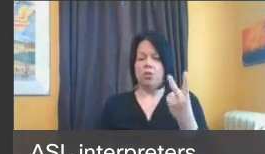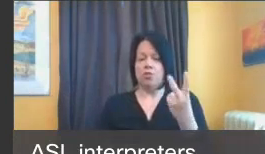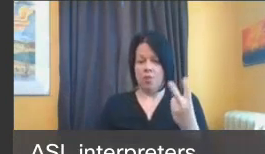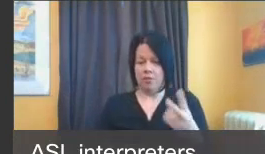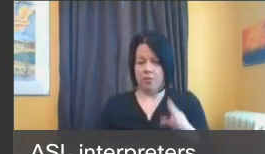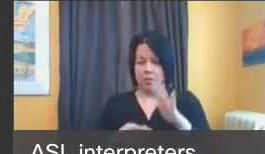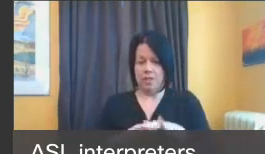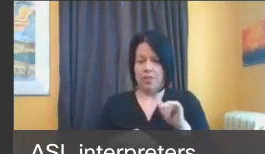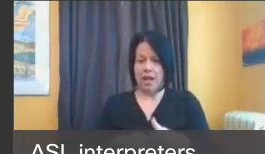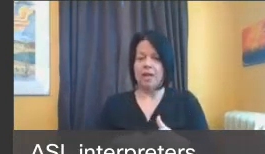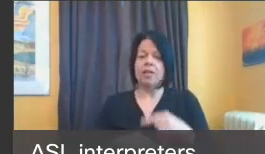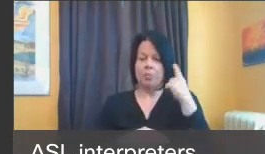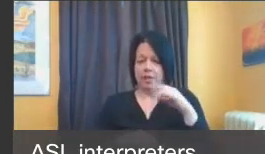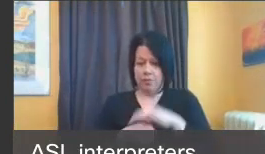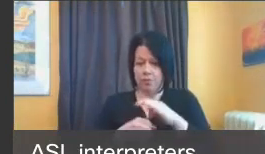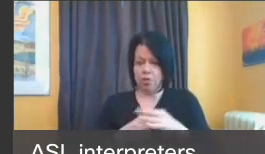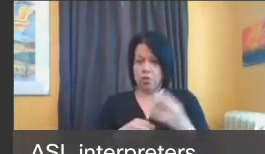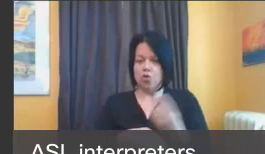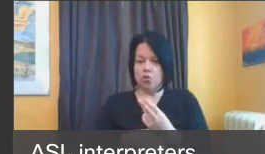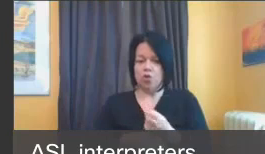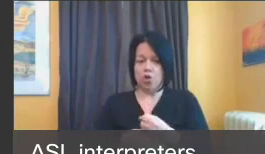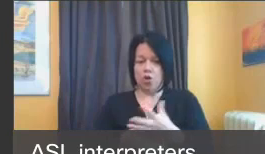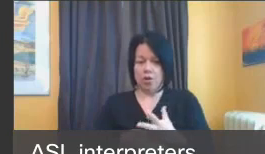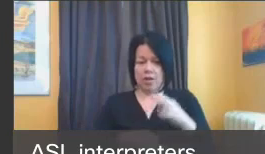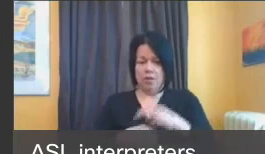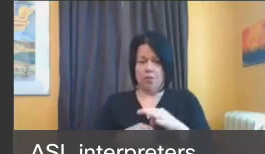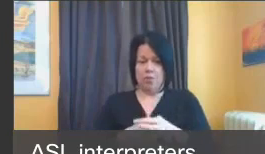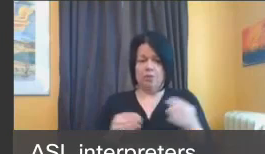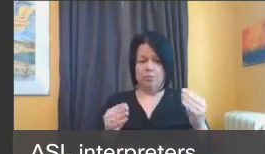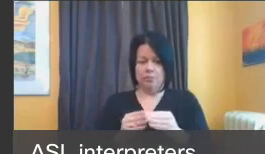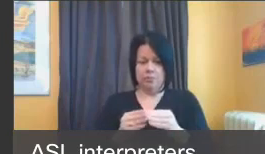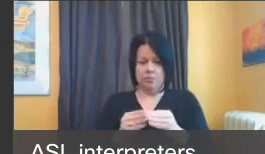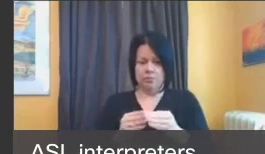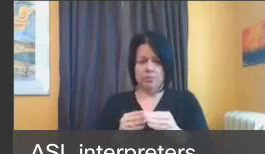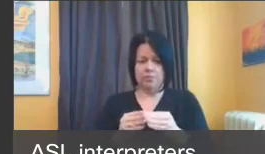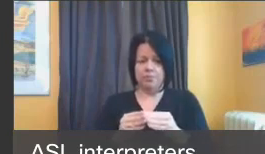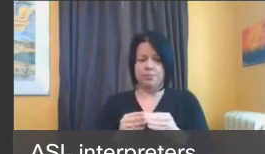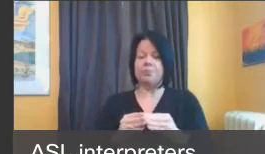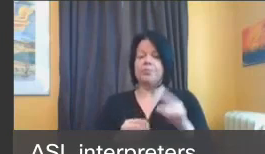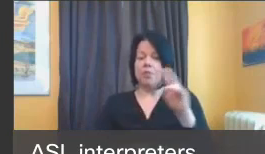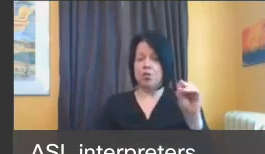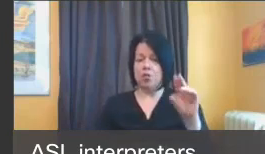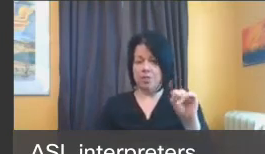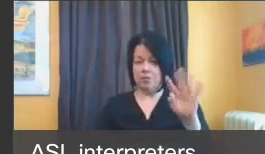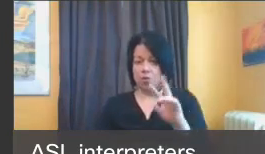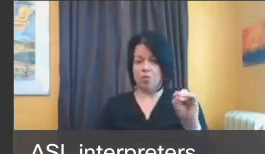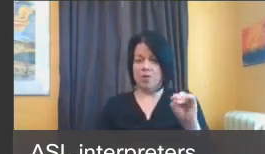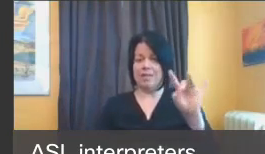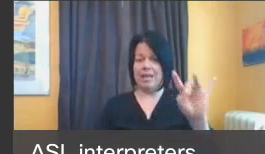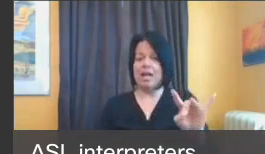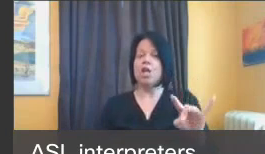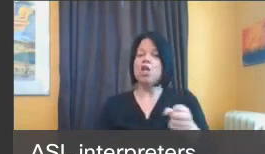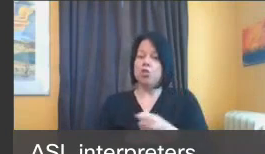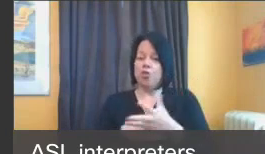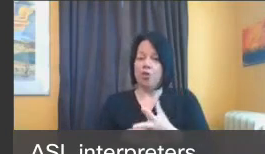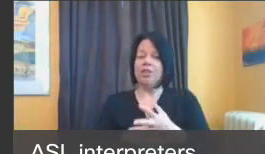Black voters disproportionately used early voting relative to white voters in 2004 and 2008, so early voting was cut.